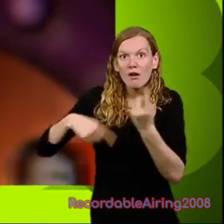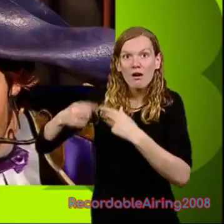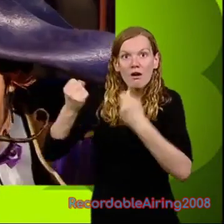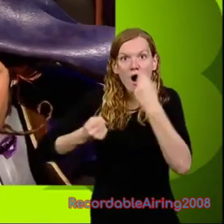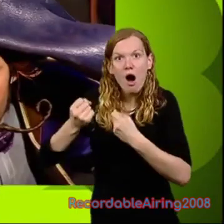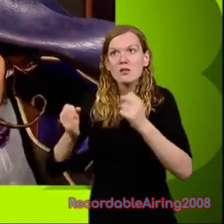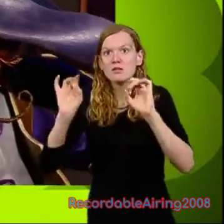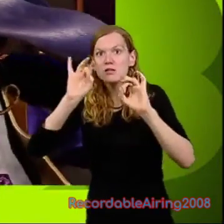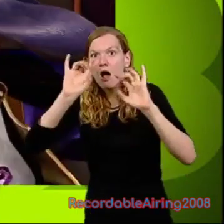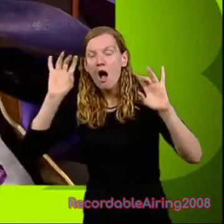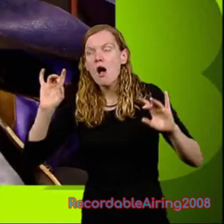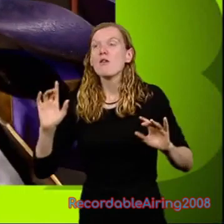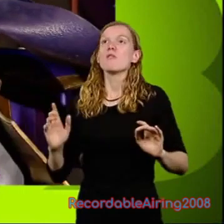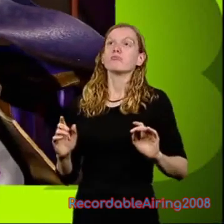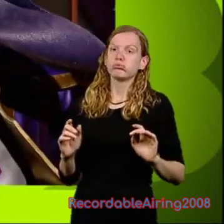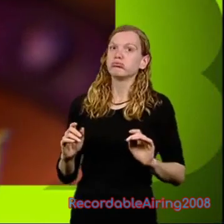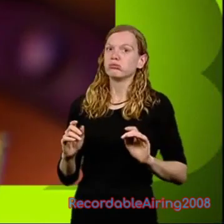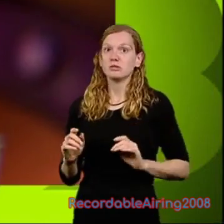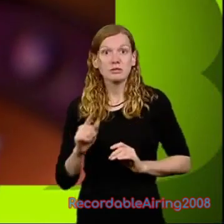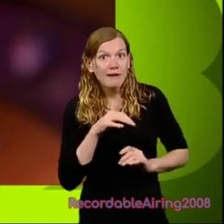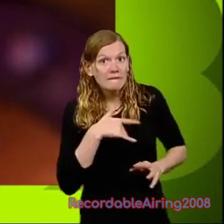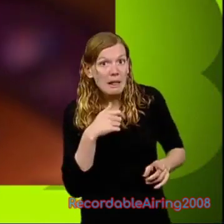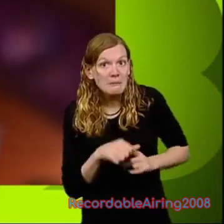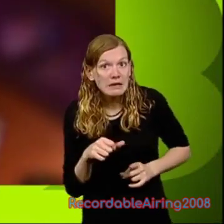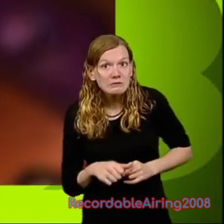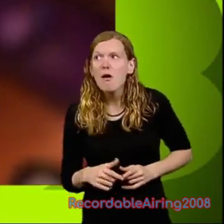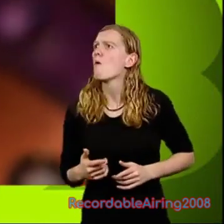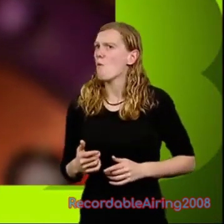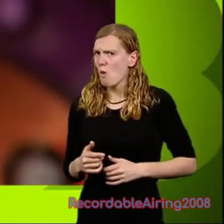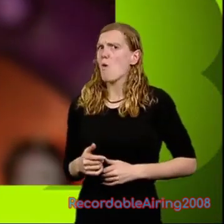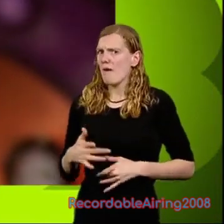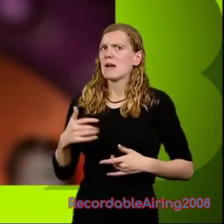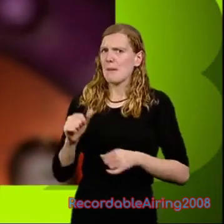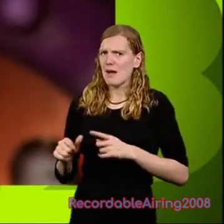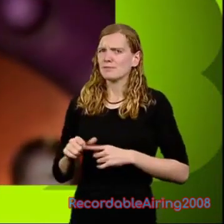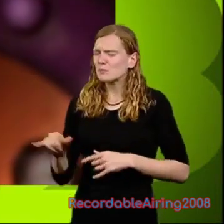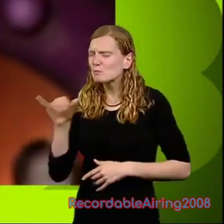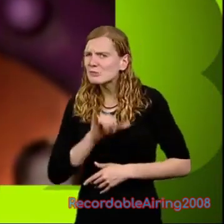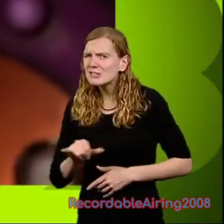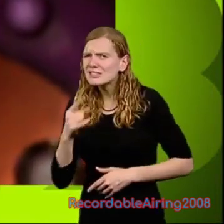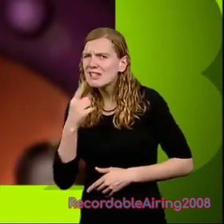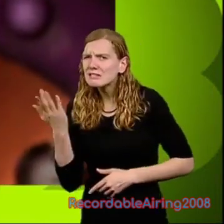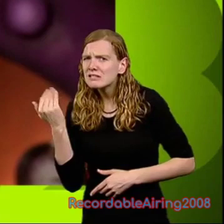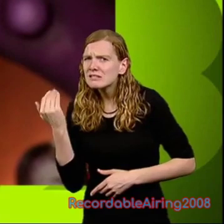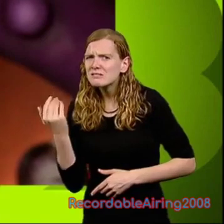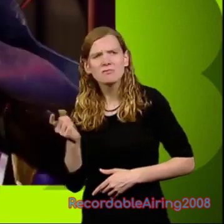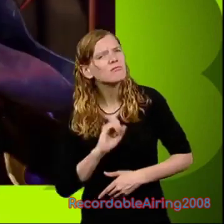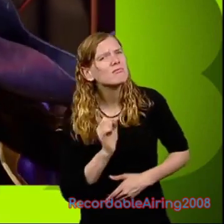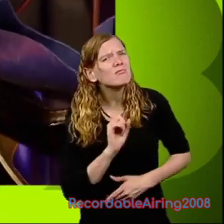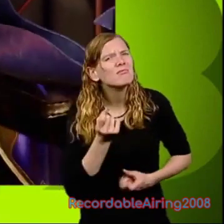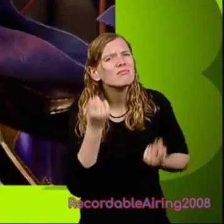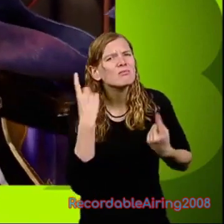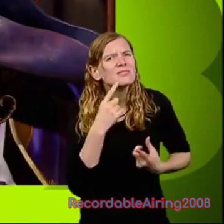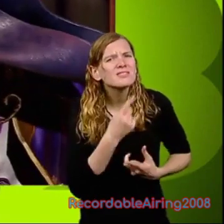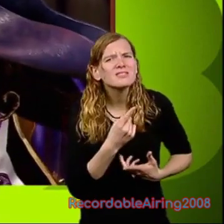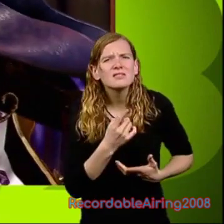Yep. Which one of you said that? What are you talking about? Oh, scary. For a moment